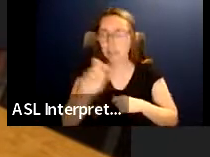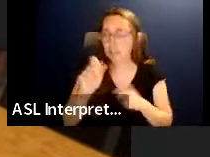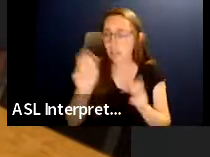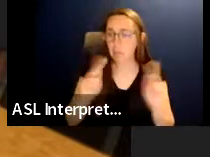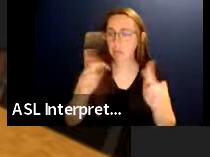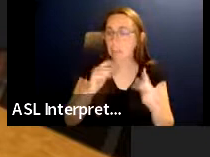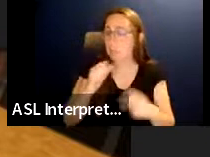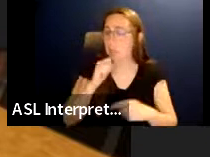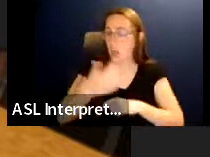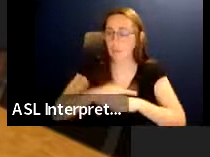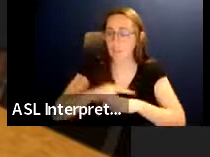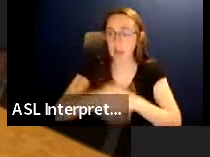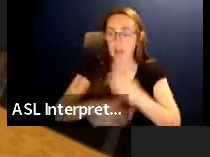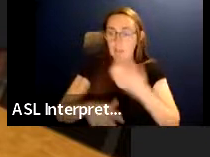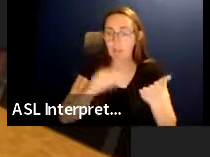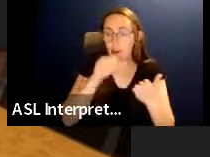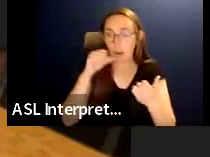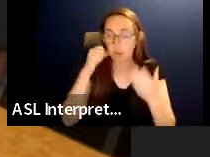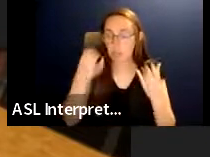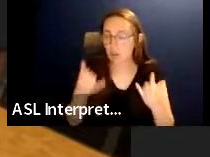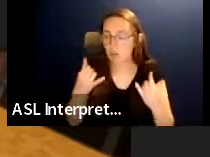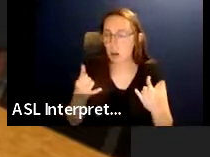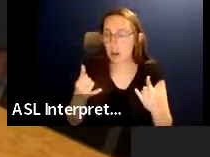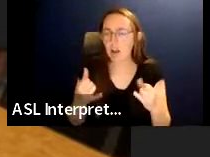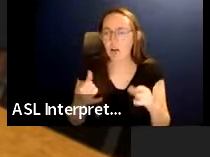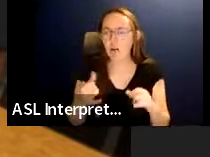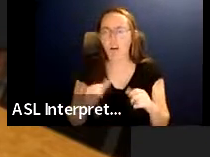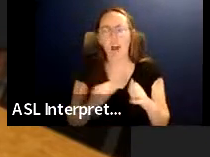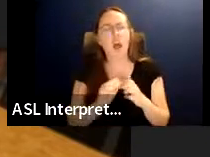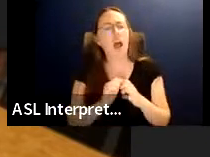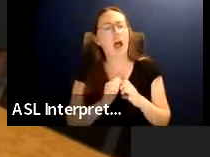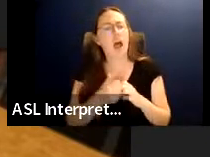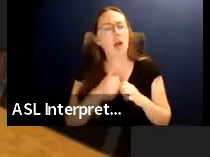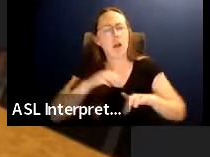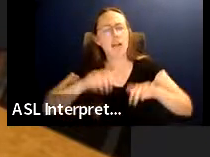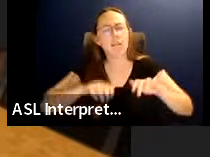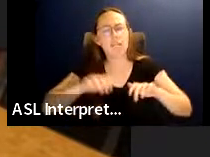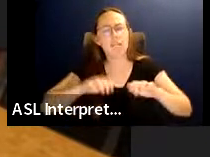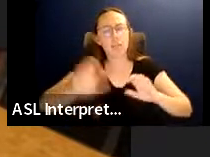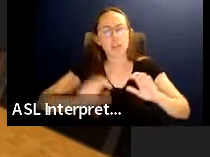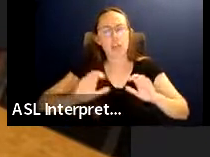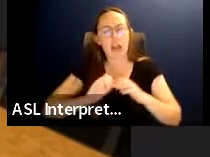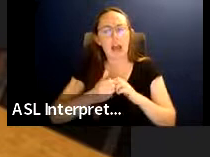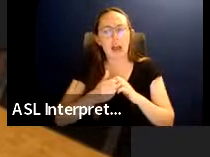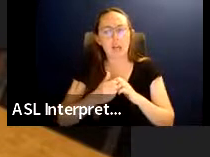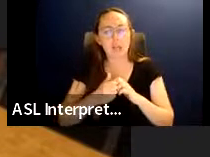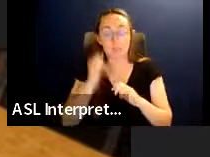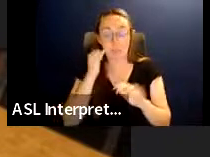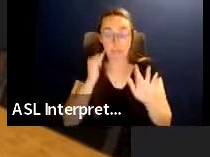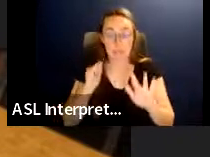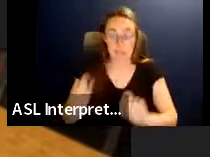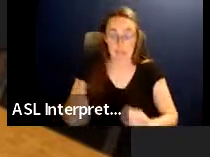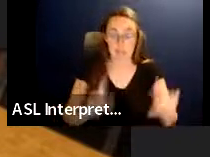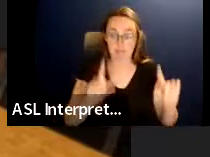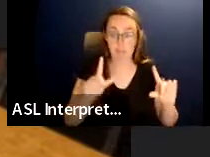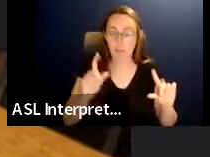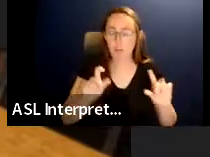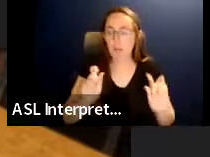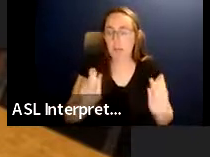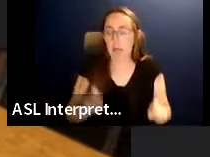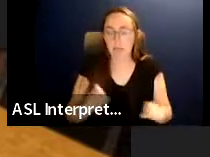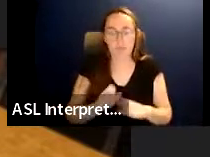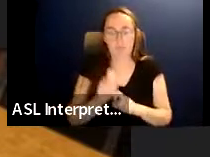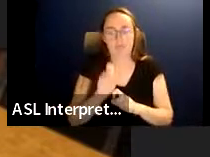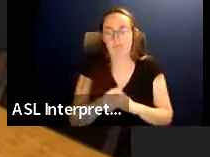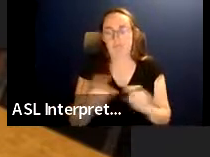not available on Amazon right now. Well, here, we're, how do I put something in the chat? If you pull up the chat, you should be able to just paste a link into